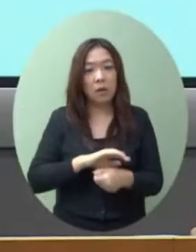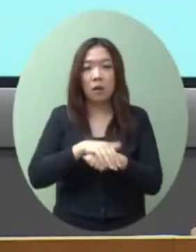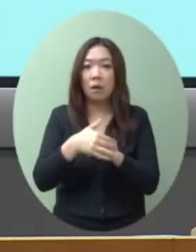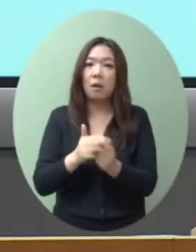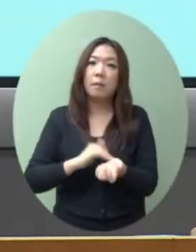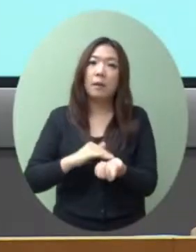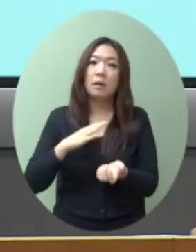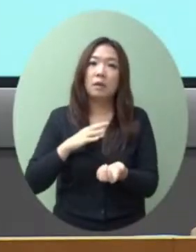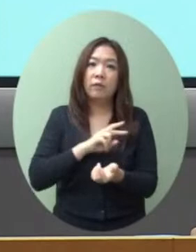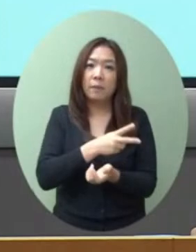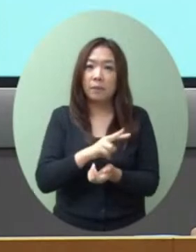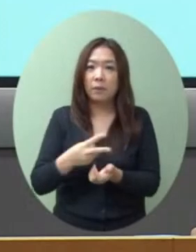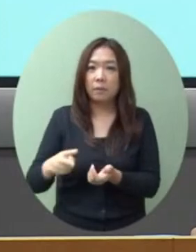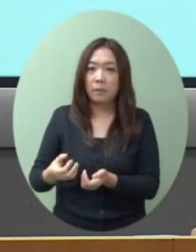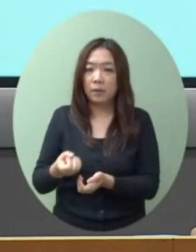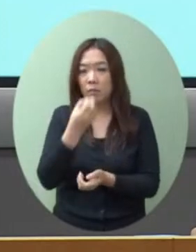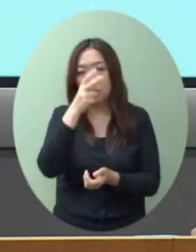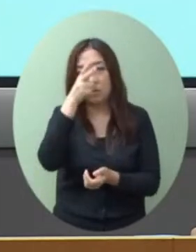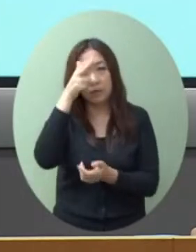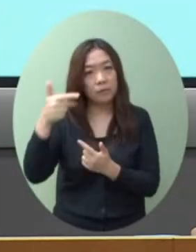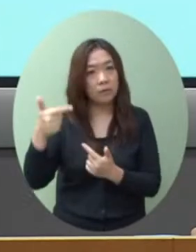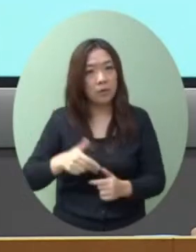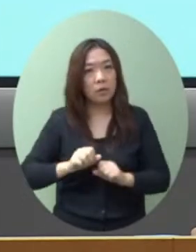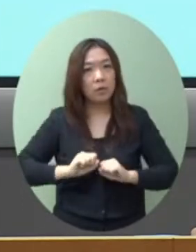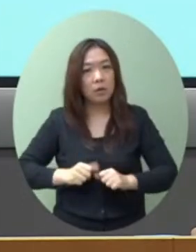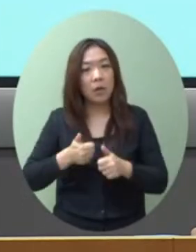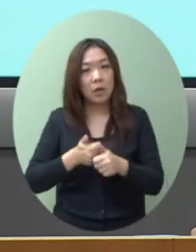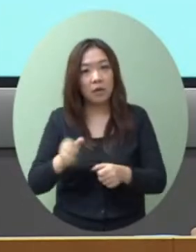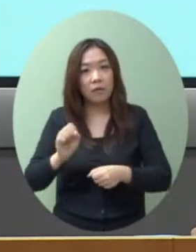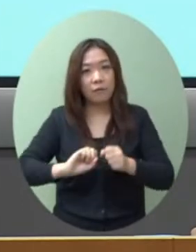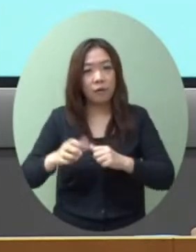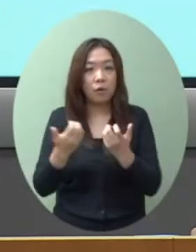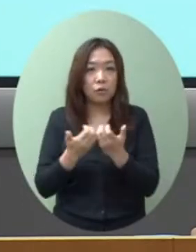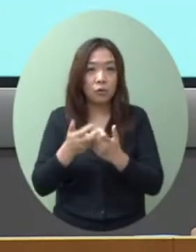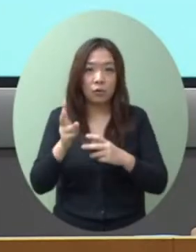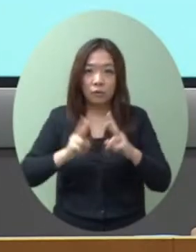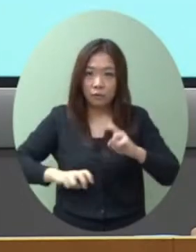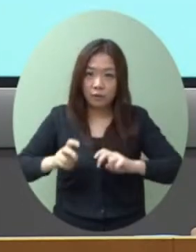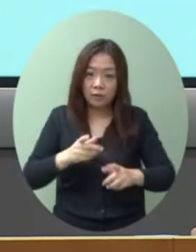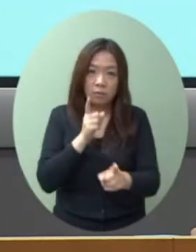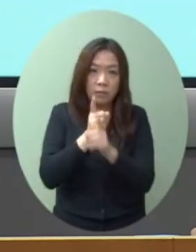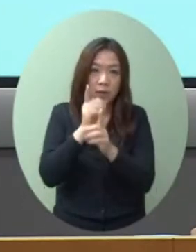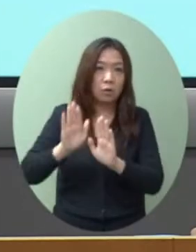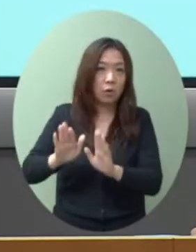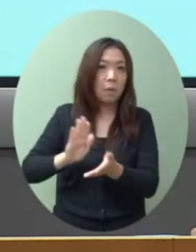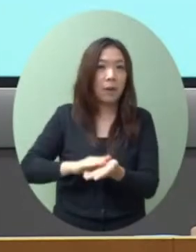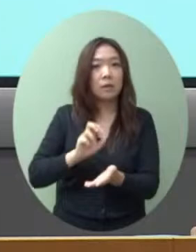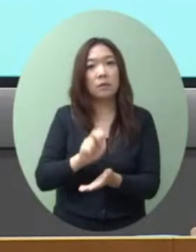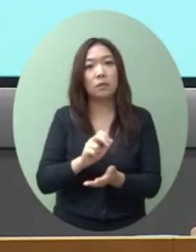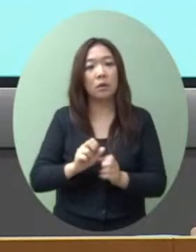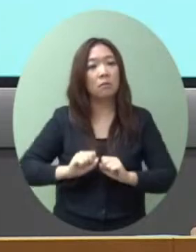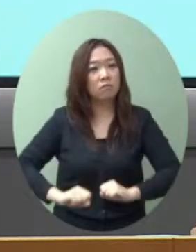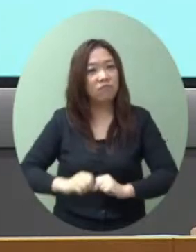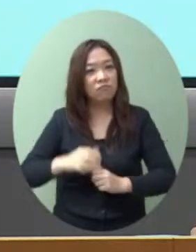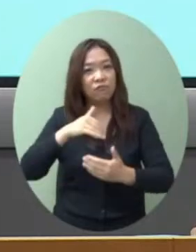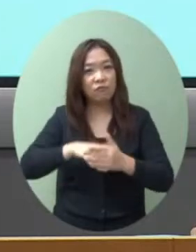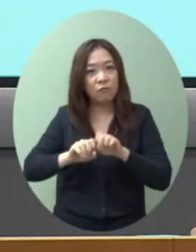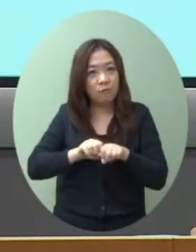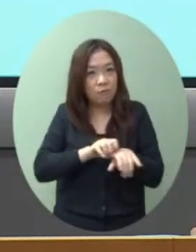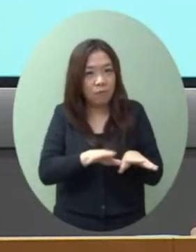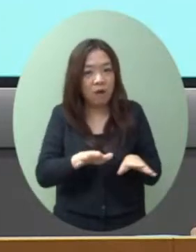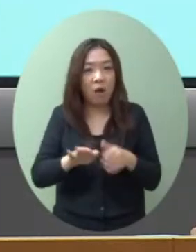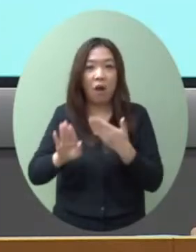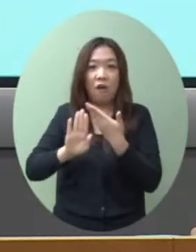spend at the airport. With a volatile situation in terms of the global epidemic, we